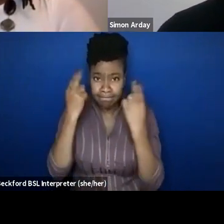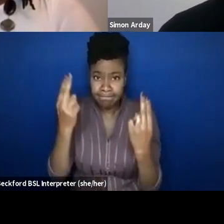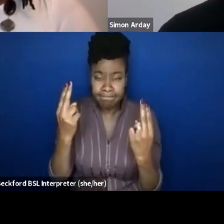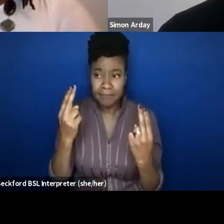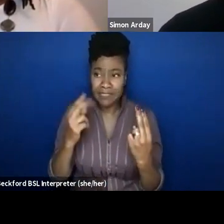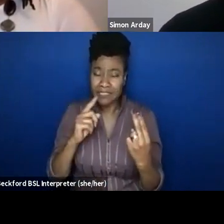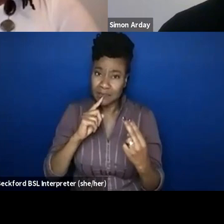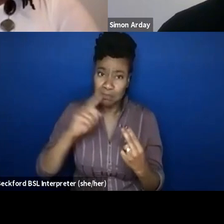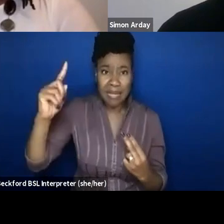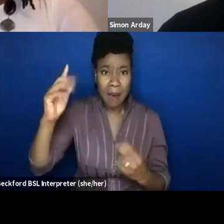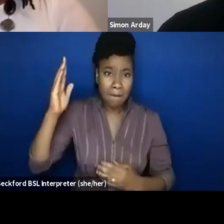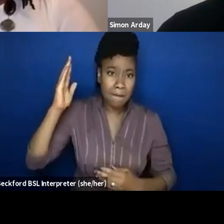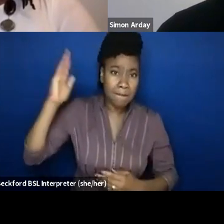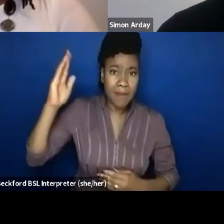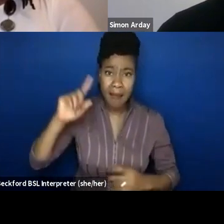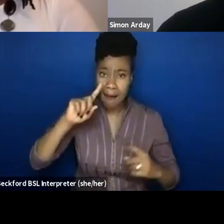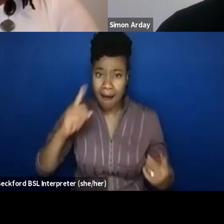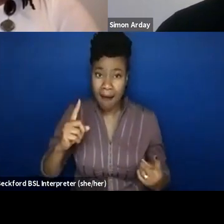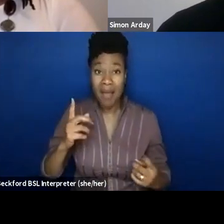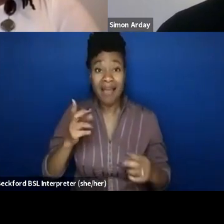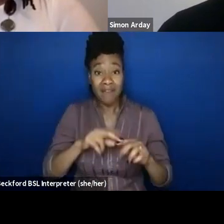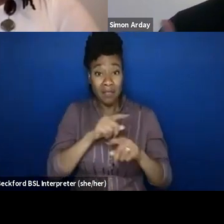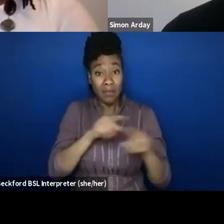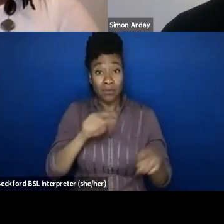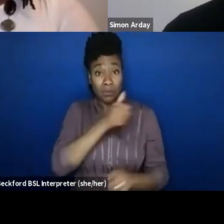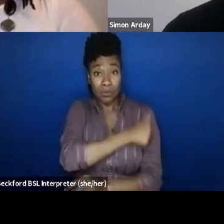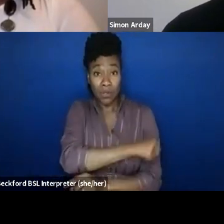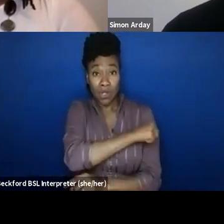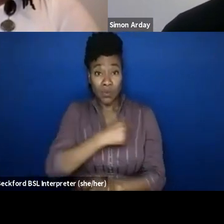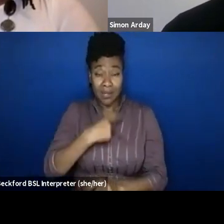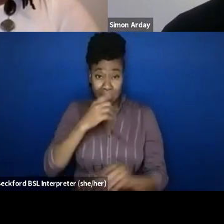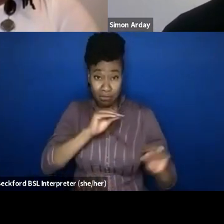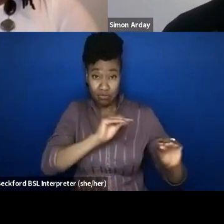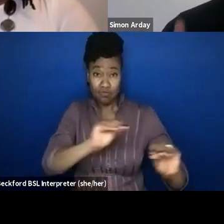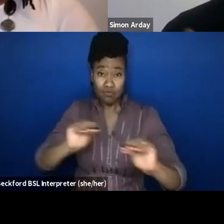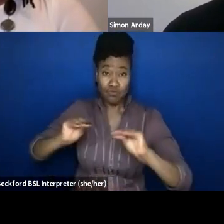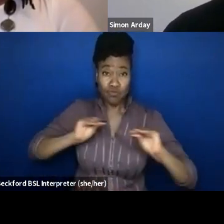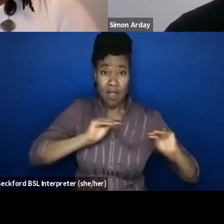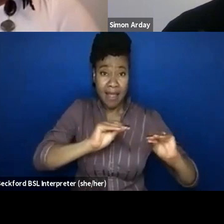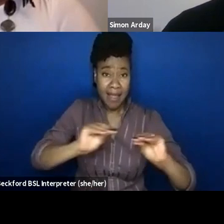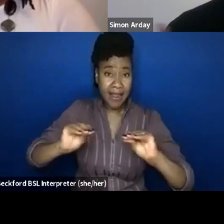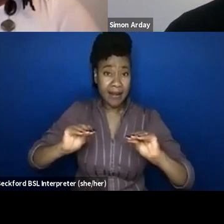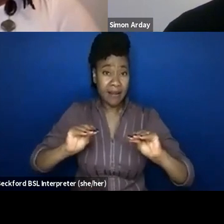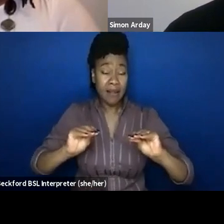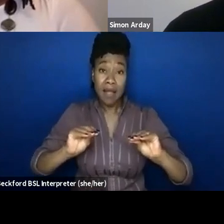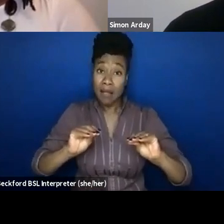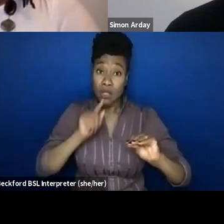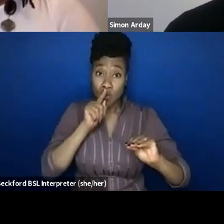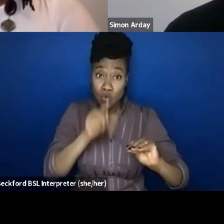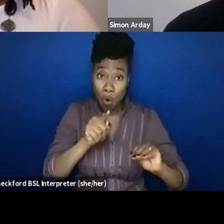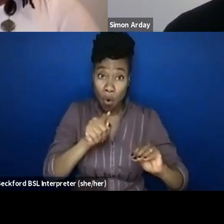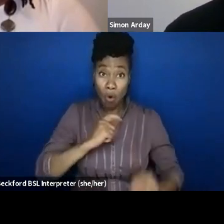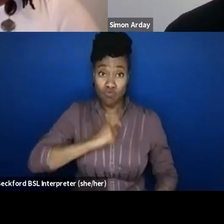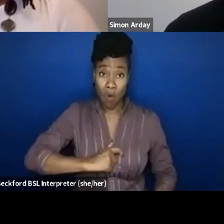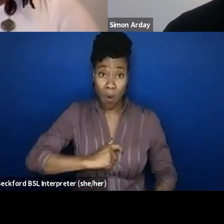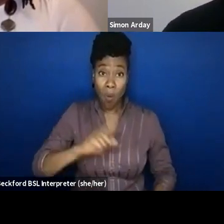if we can train people and if we can make it the norm that it's part of your role to advocate for the people